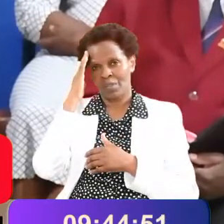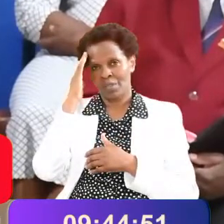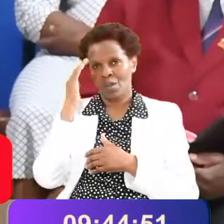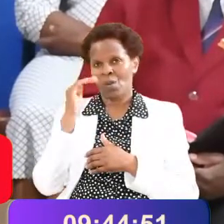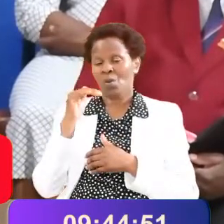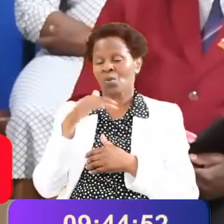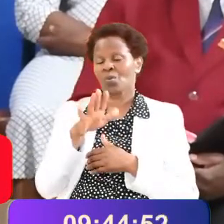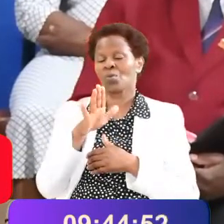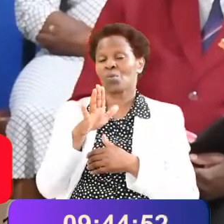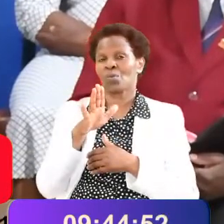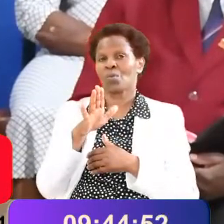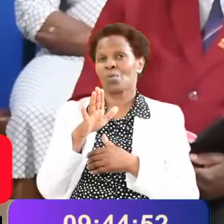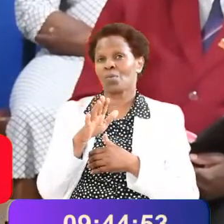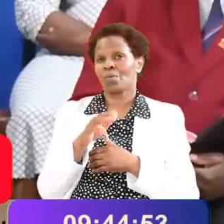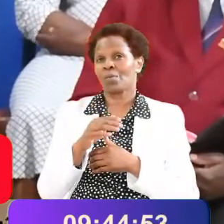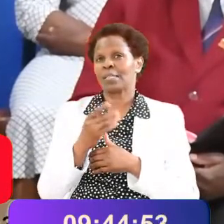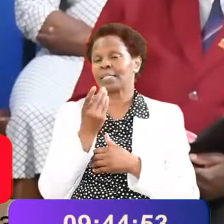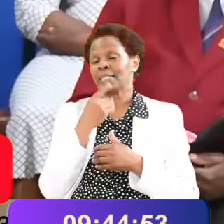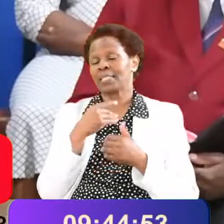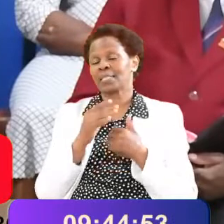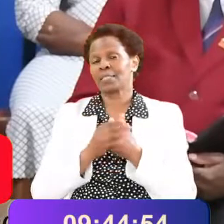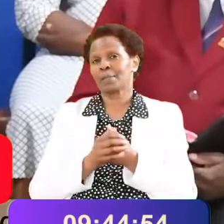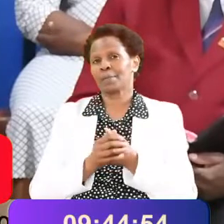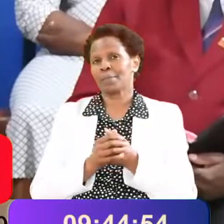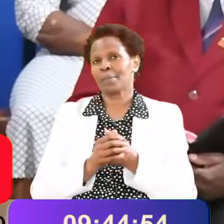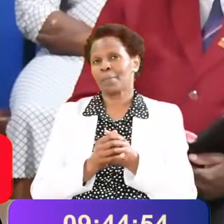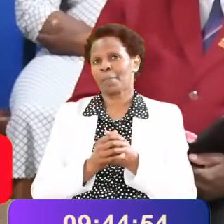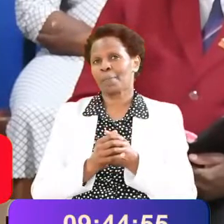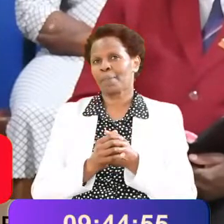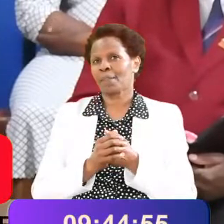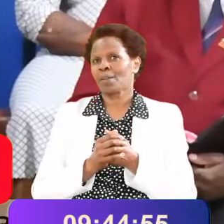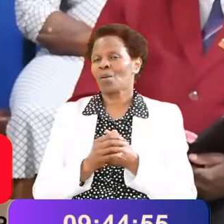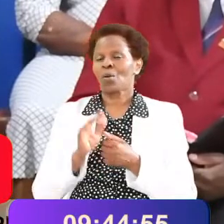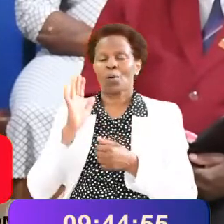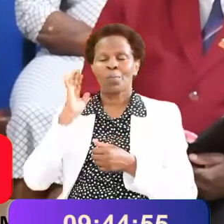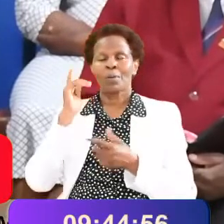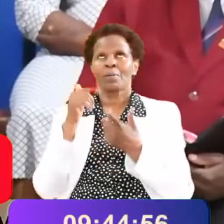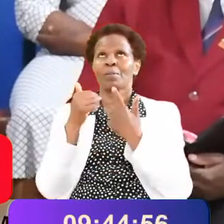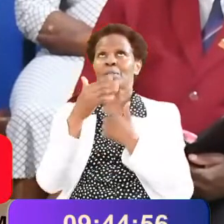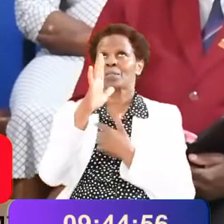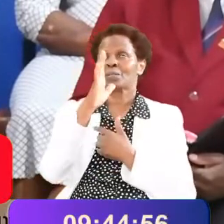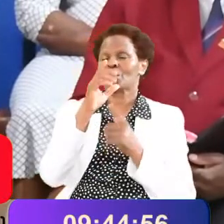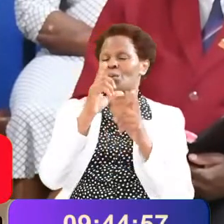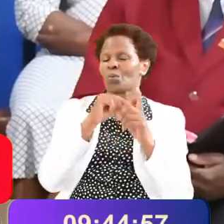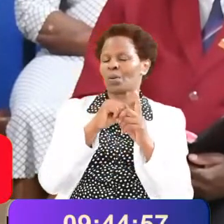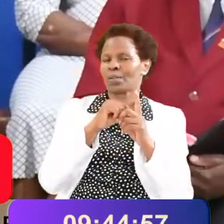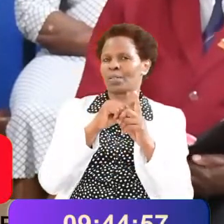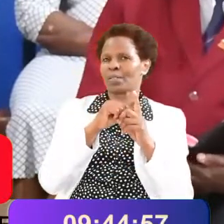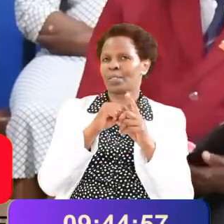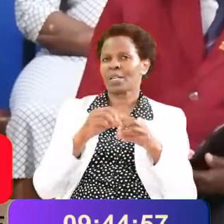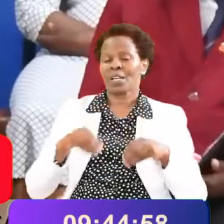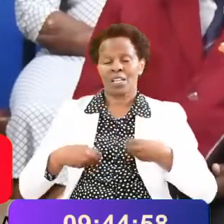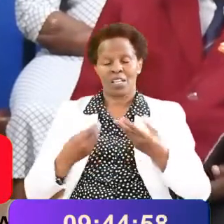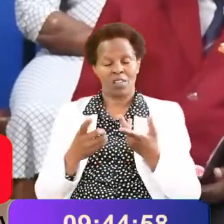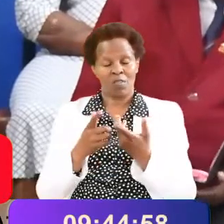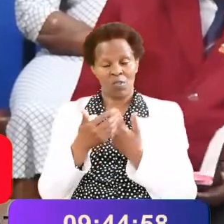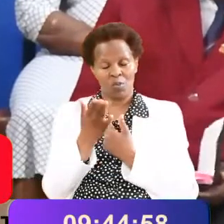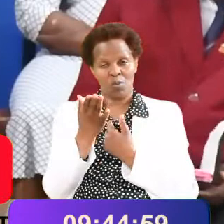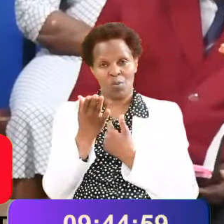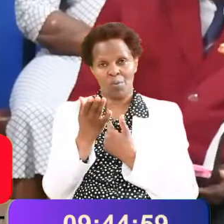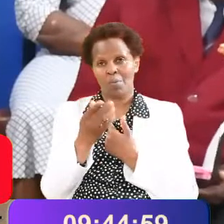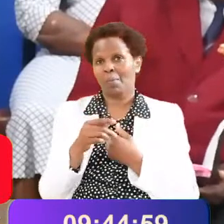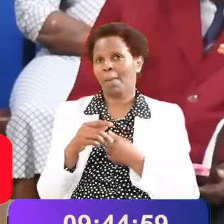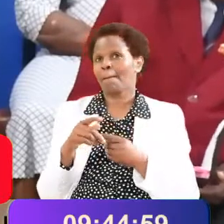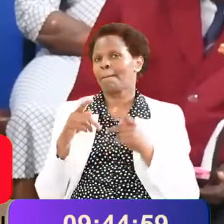request. Number five about peace is obedience to God's word will bring peace. This is in Psalms 119